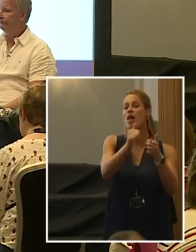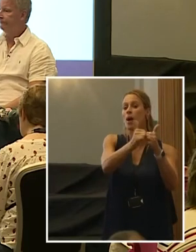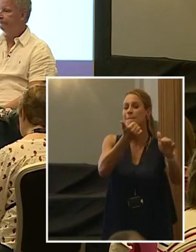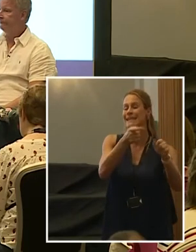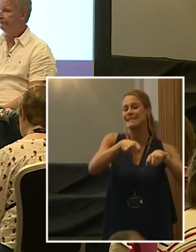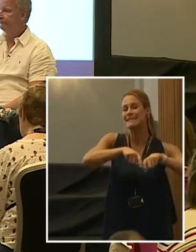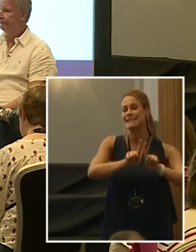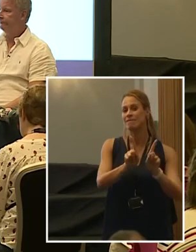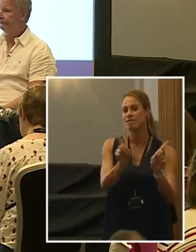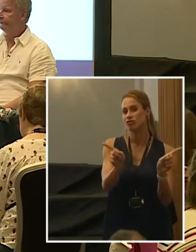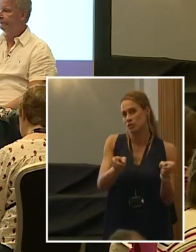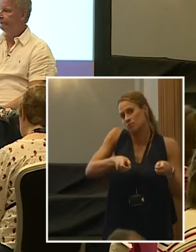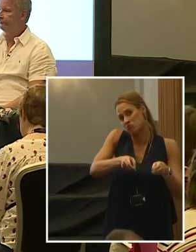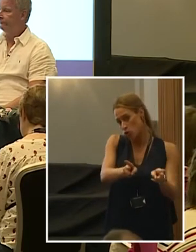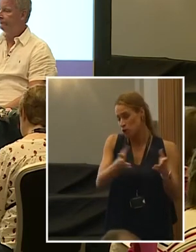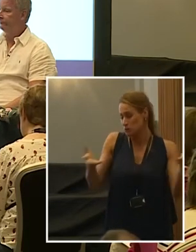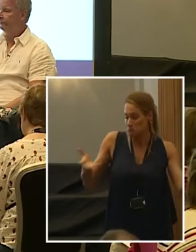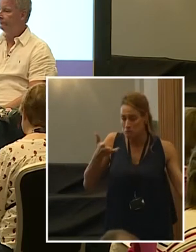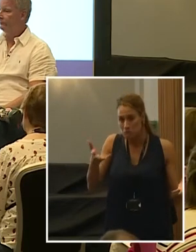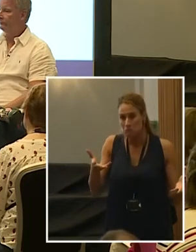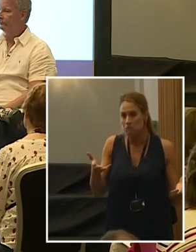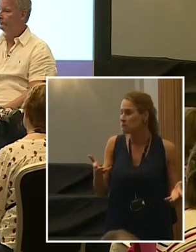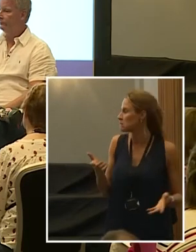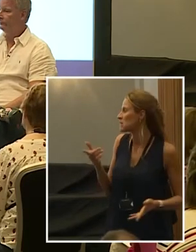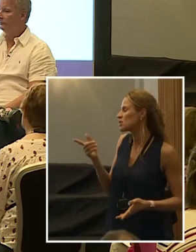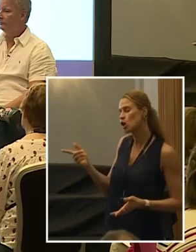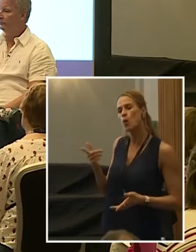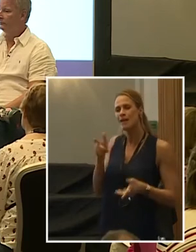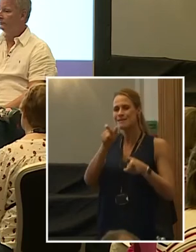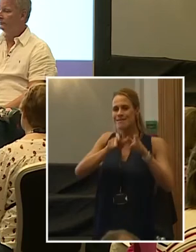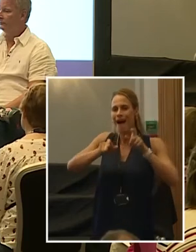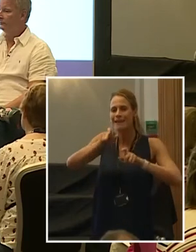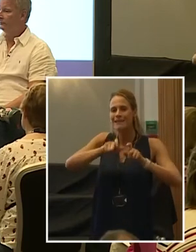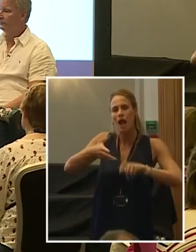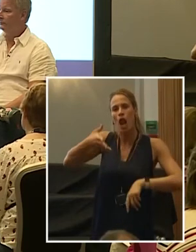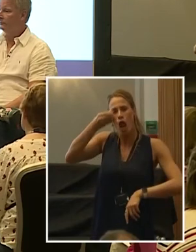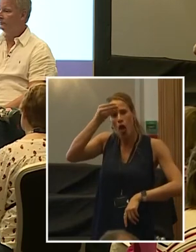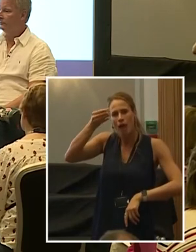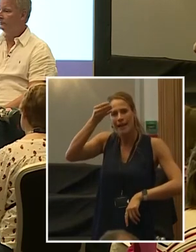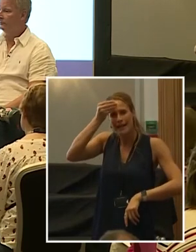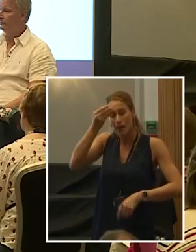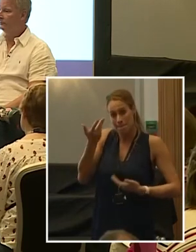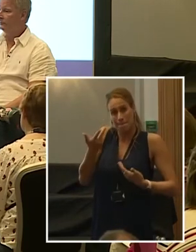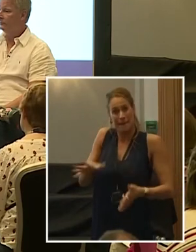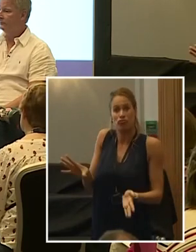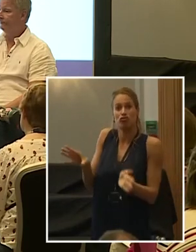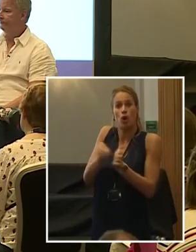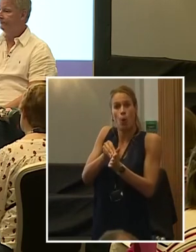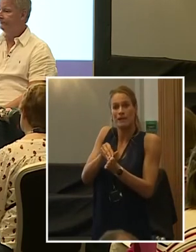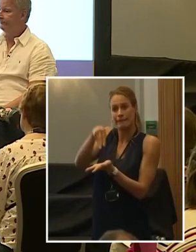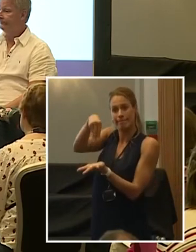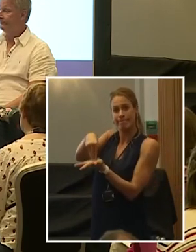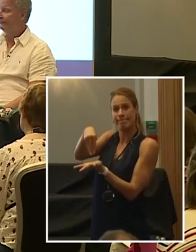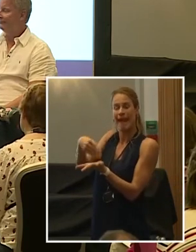approaches. Okay, and presumably just that sort of scientific learning is recorded somewhere, yeah. And it's not, yeah.